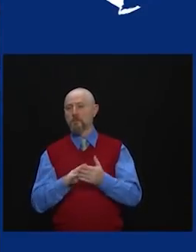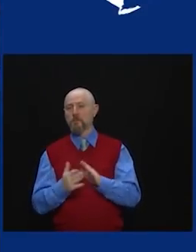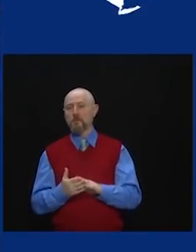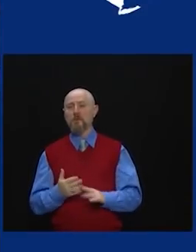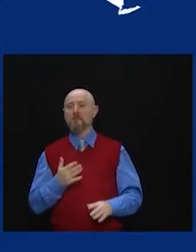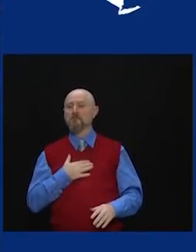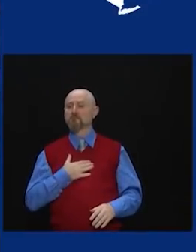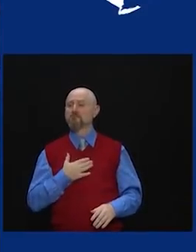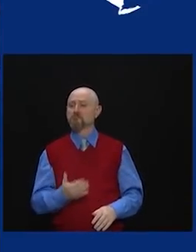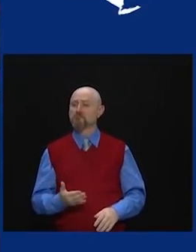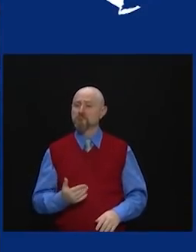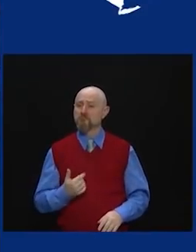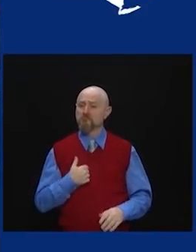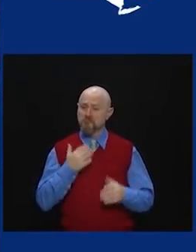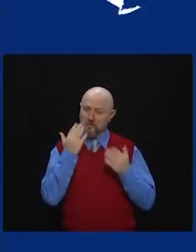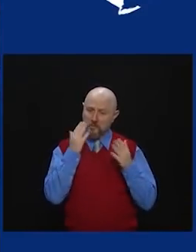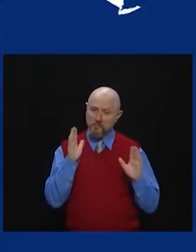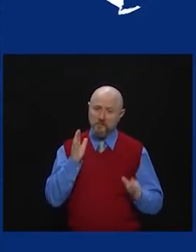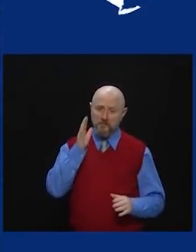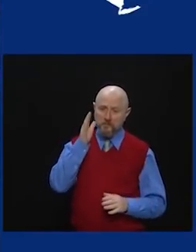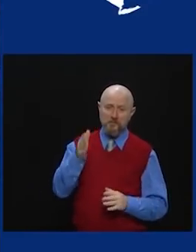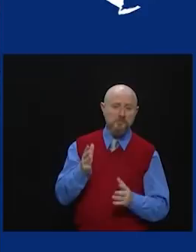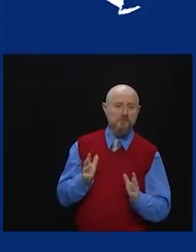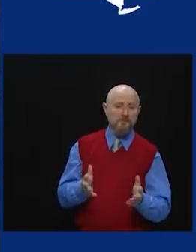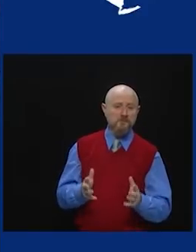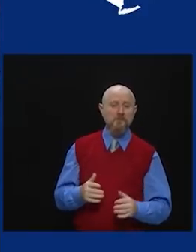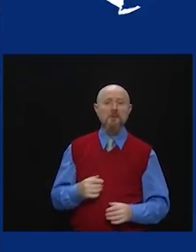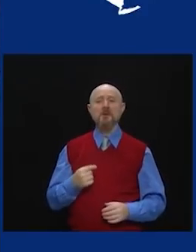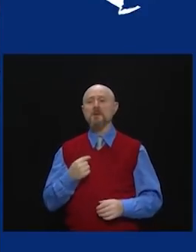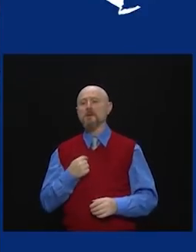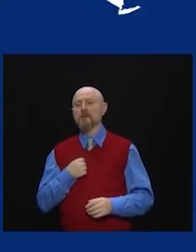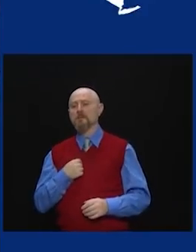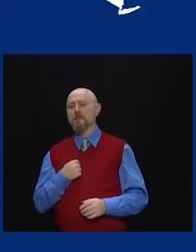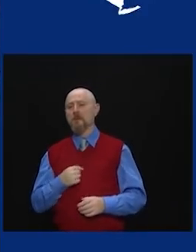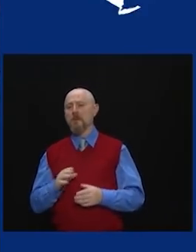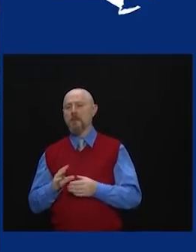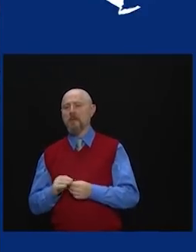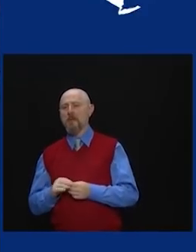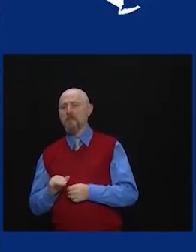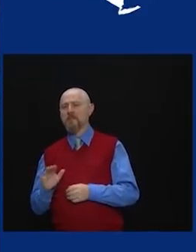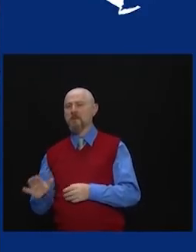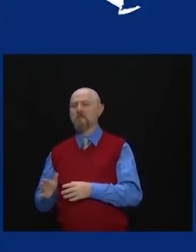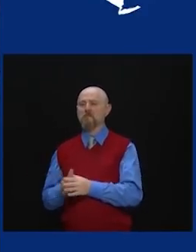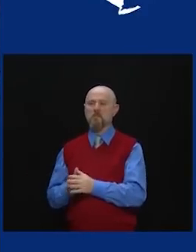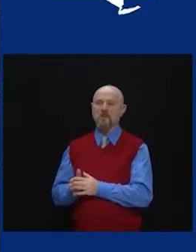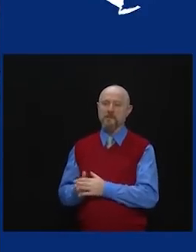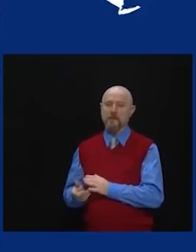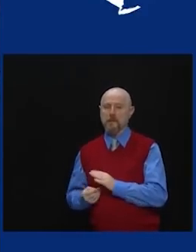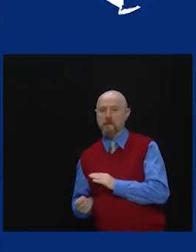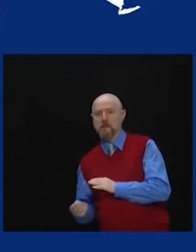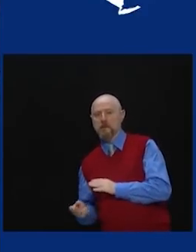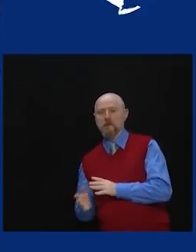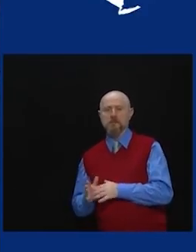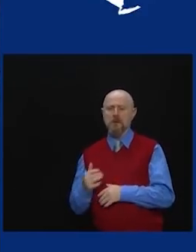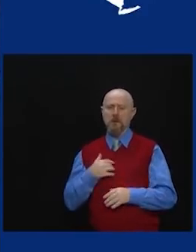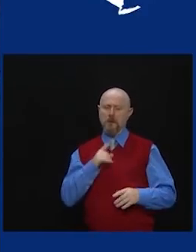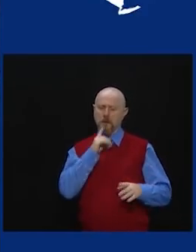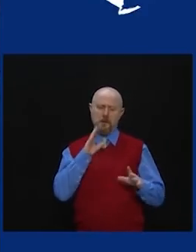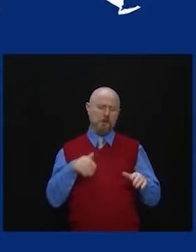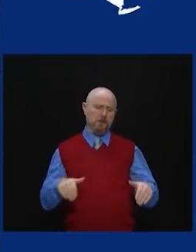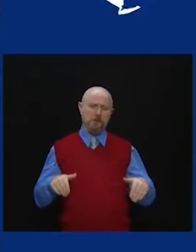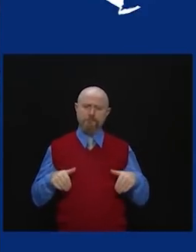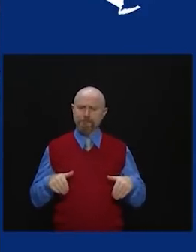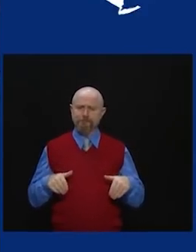I'm not going to speak about people's motivation behind what they do. My job in front of me is to examine the facts that lie before me and make the